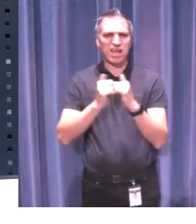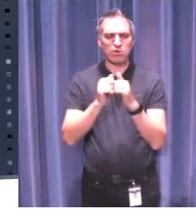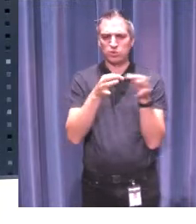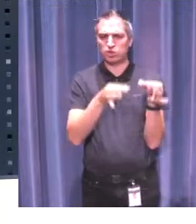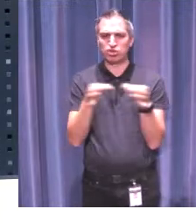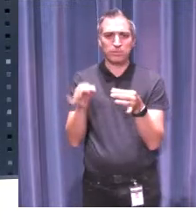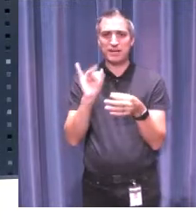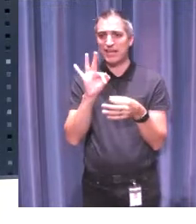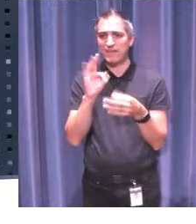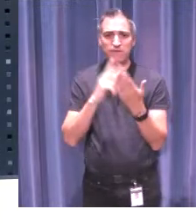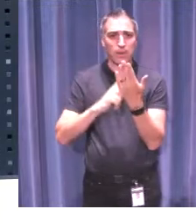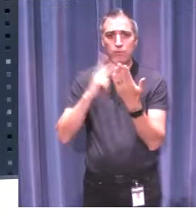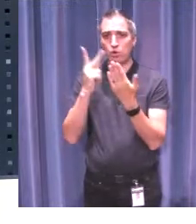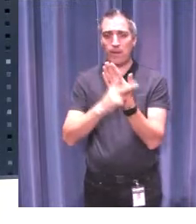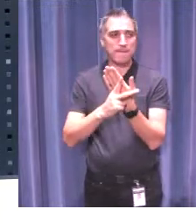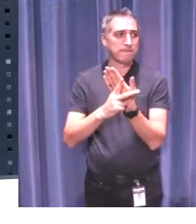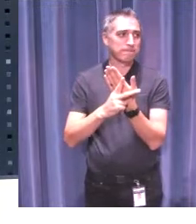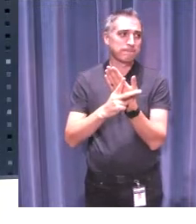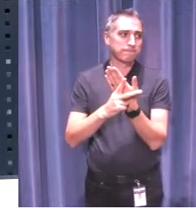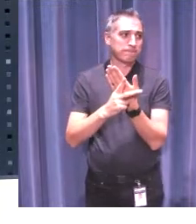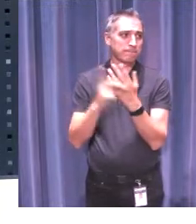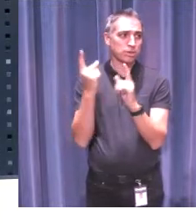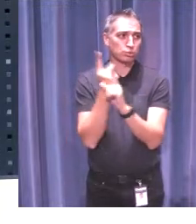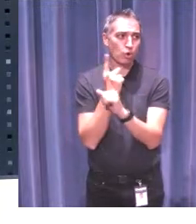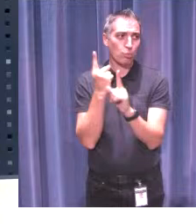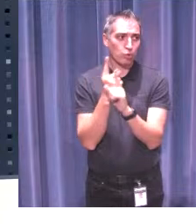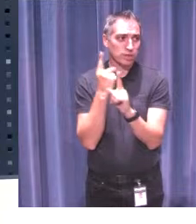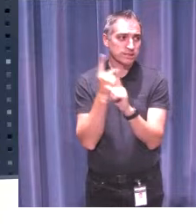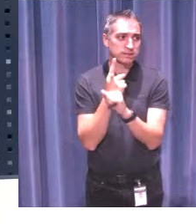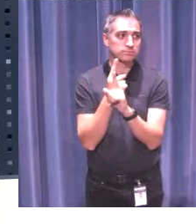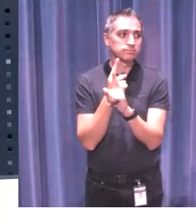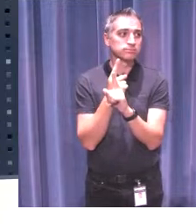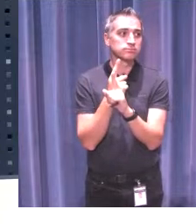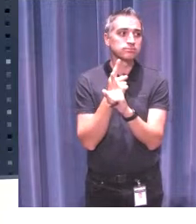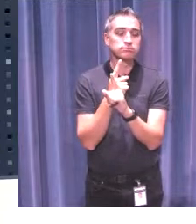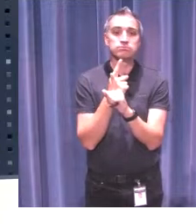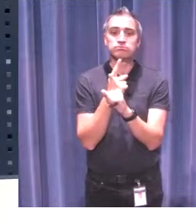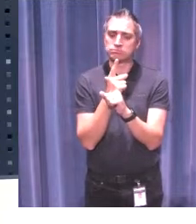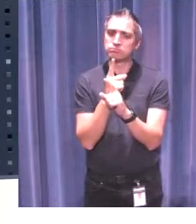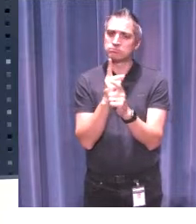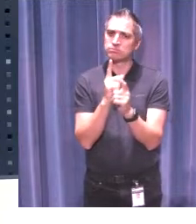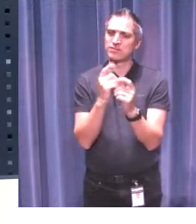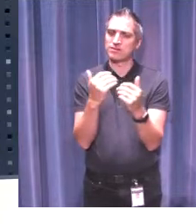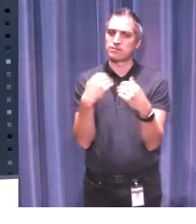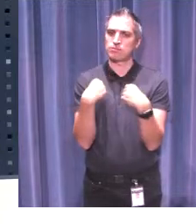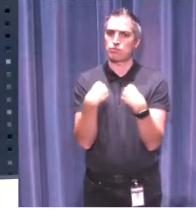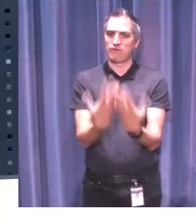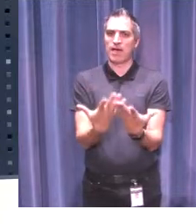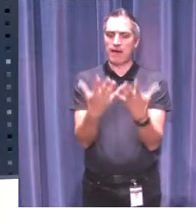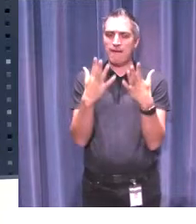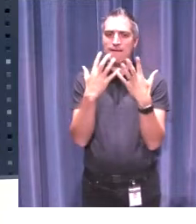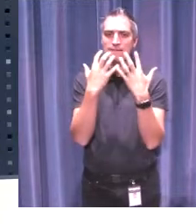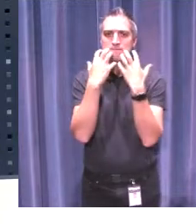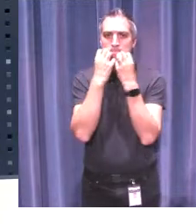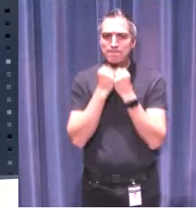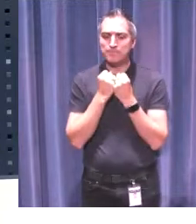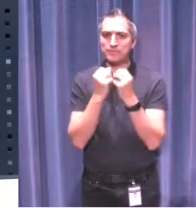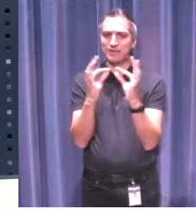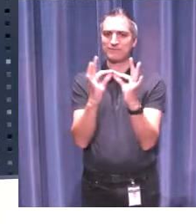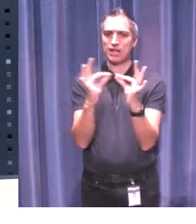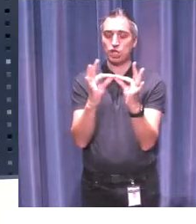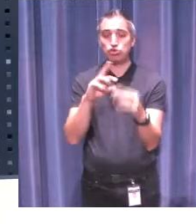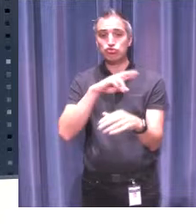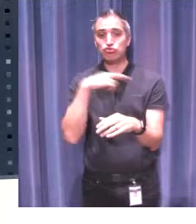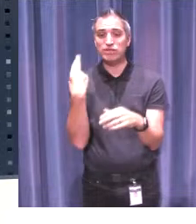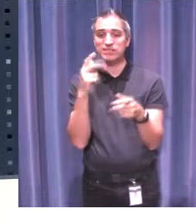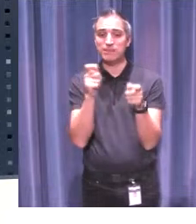whether a program is appropriate in creating value, risk management, the strategic